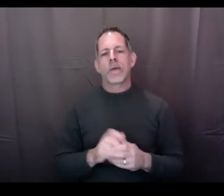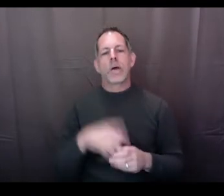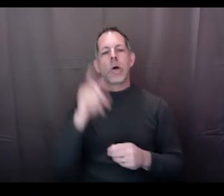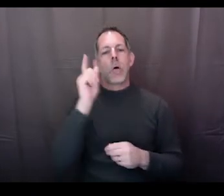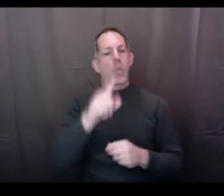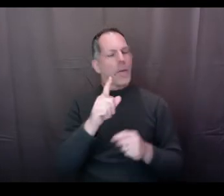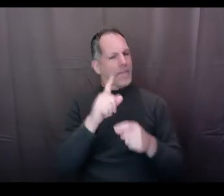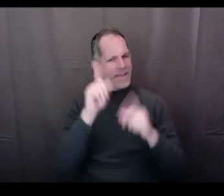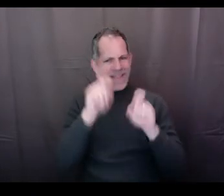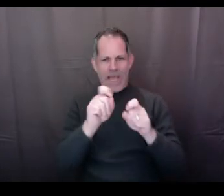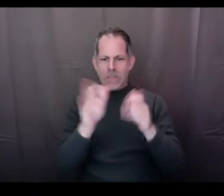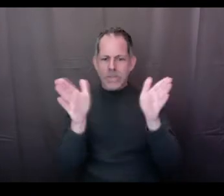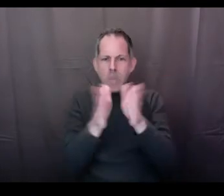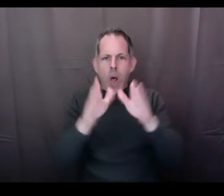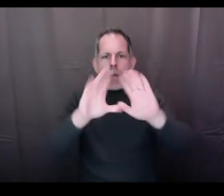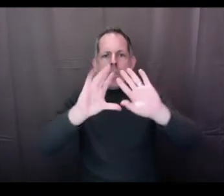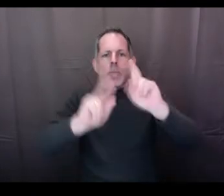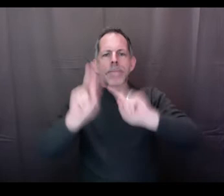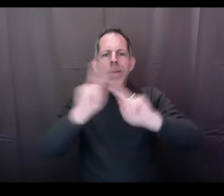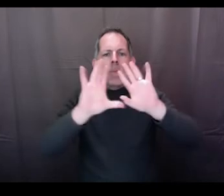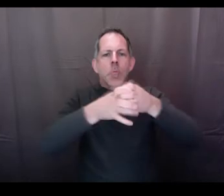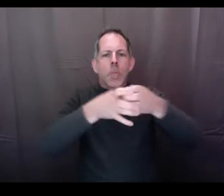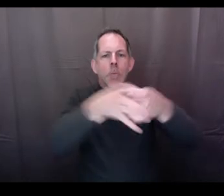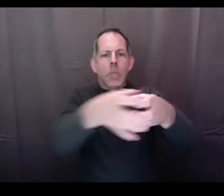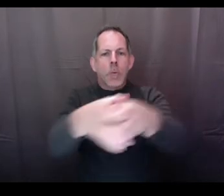into a smaller group that